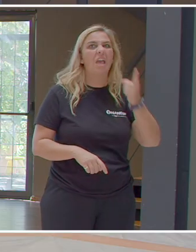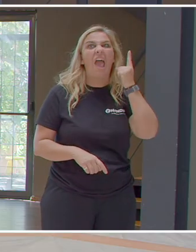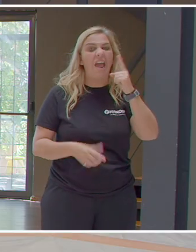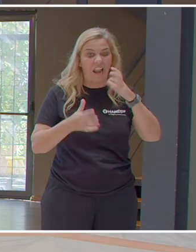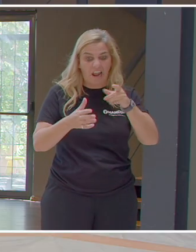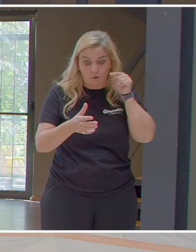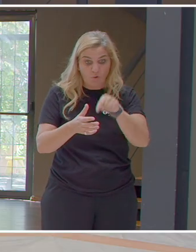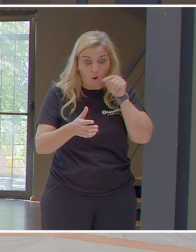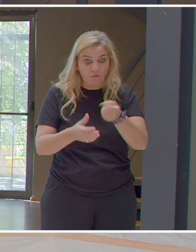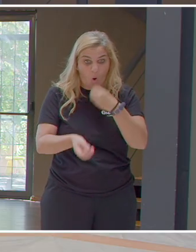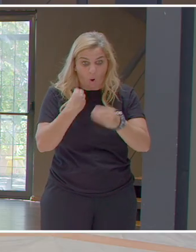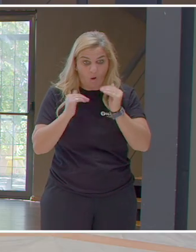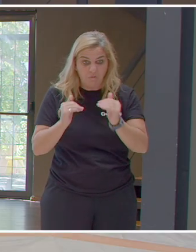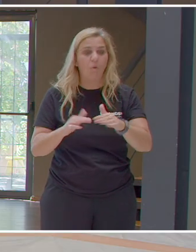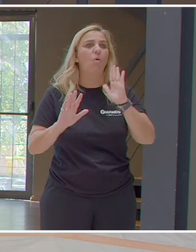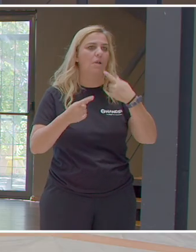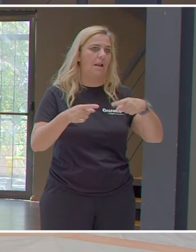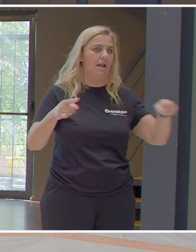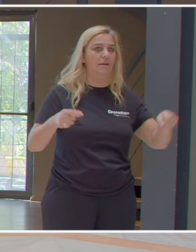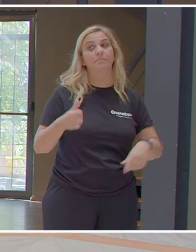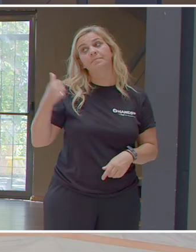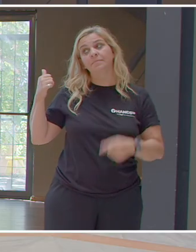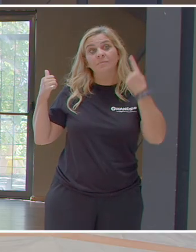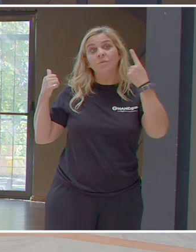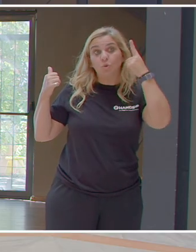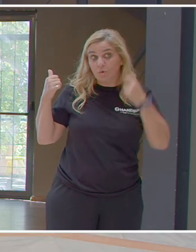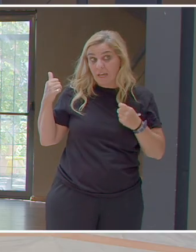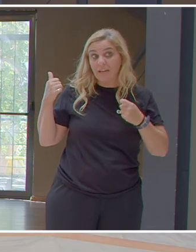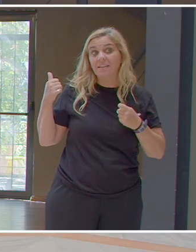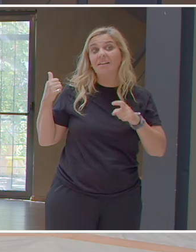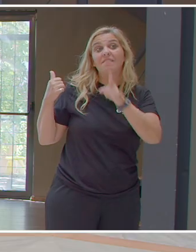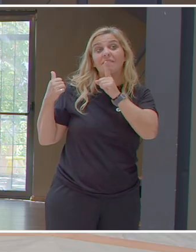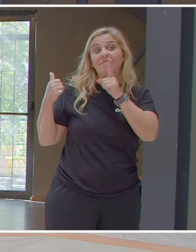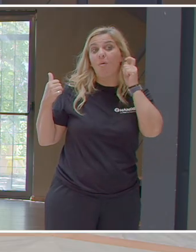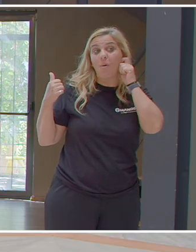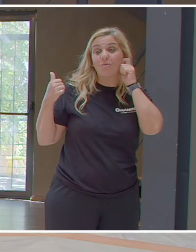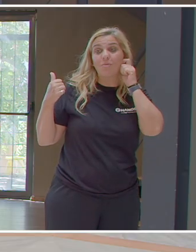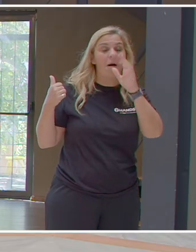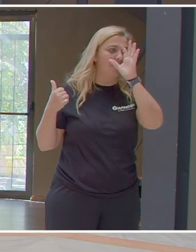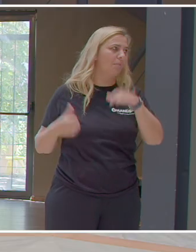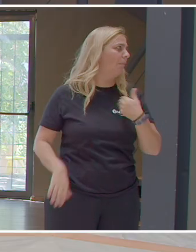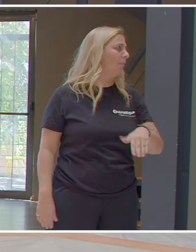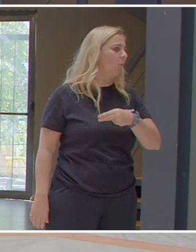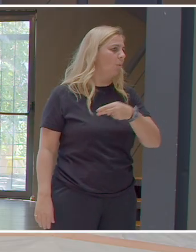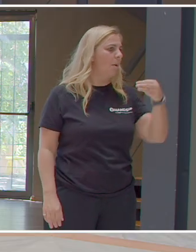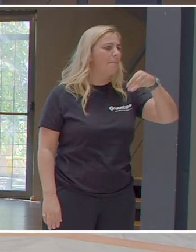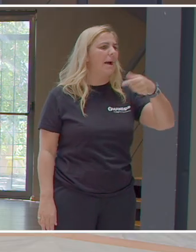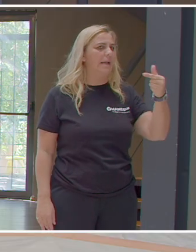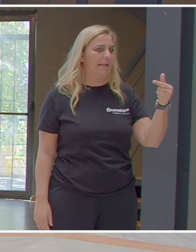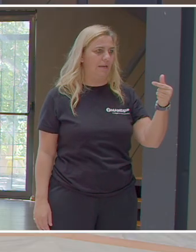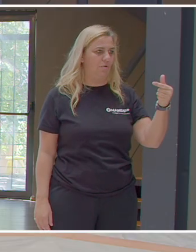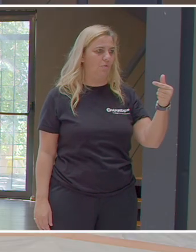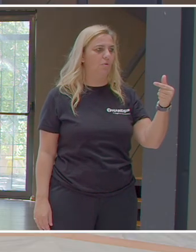So I love him, Michael Greger. I don't know who knows him, but he's a legend. Like,